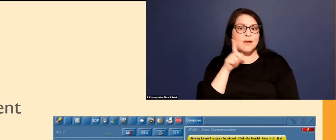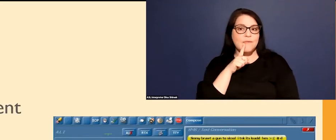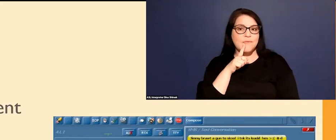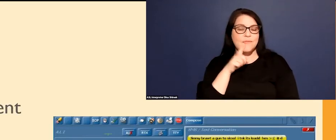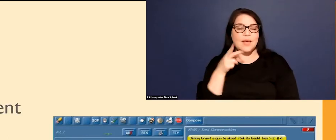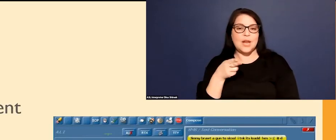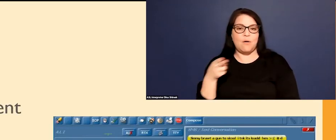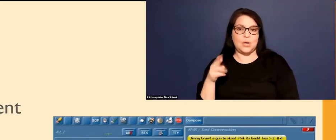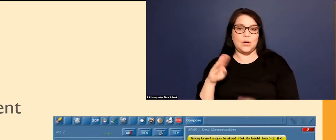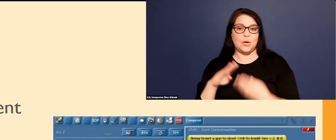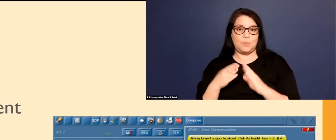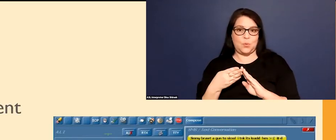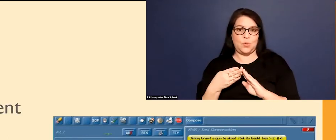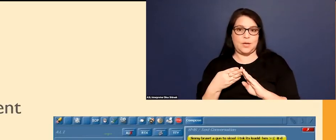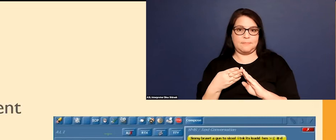hearing community.